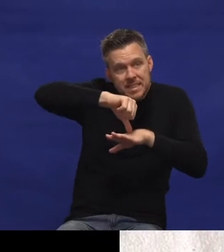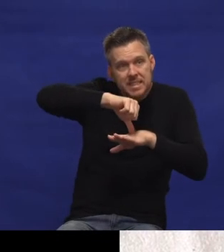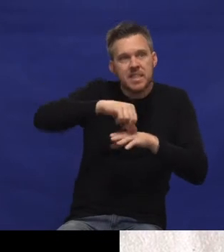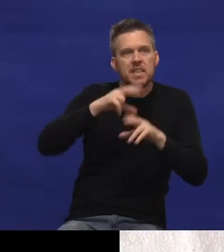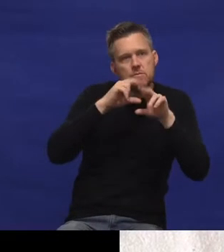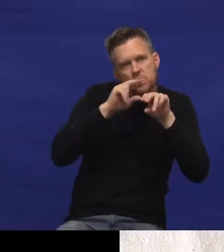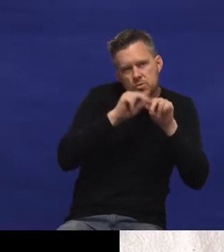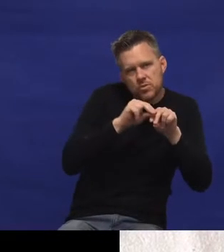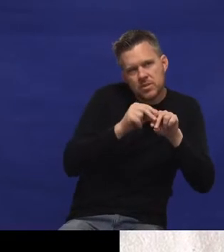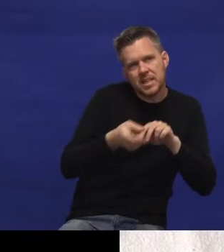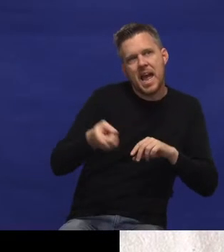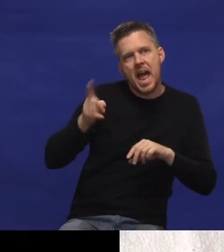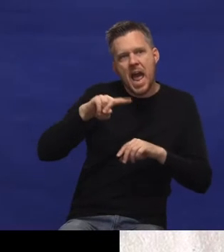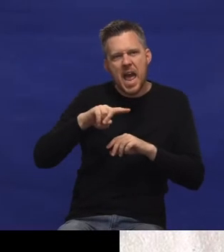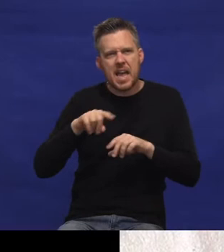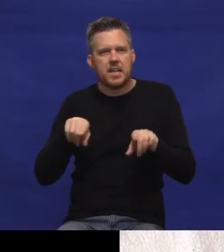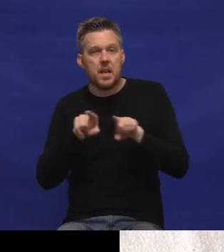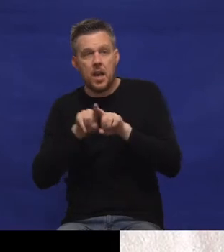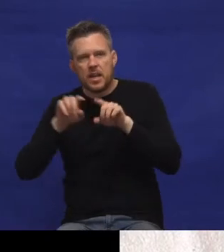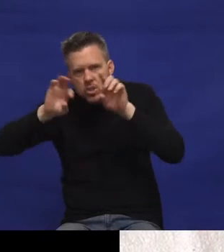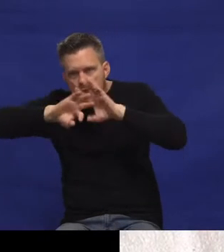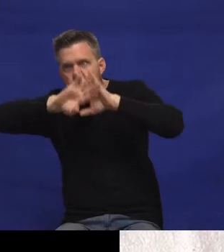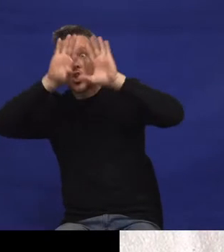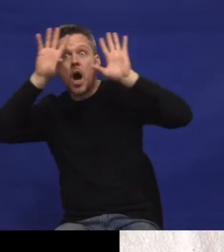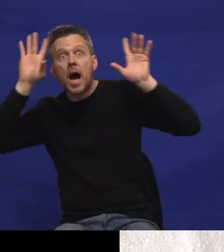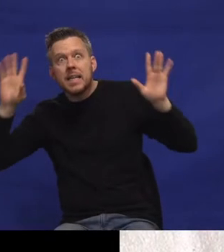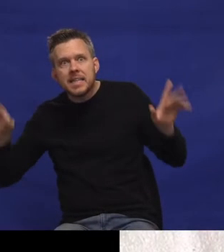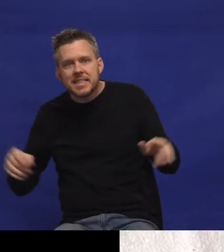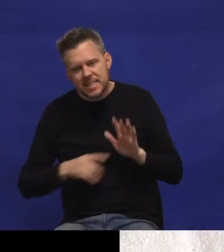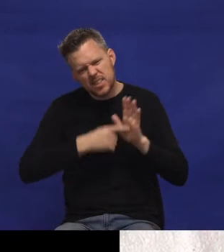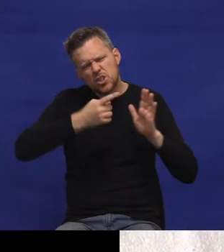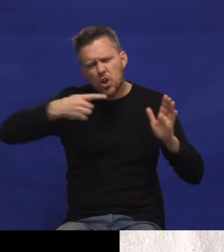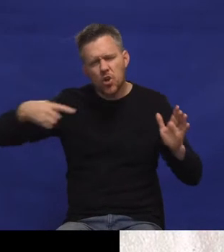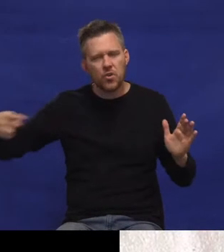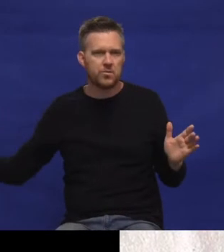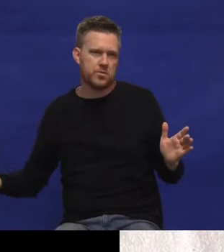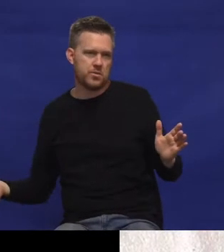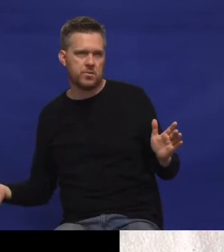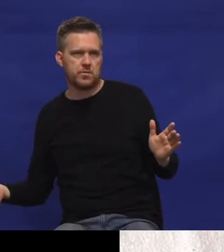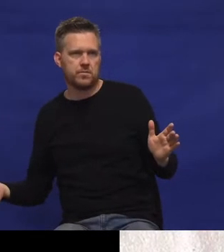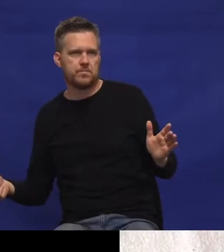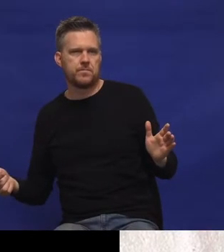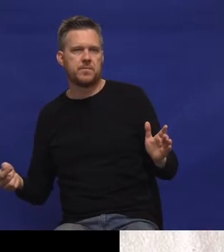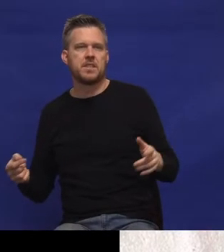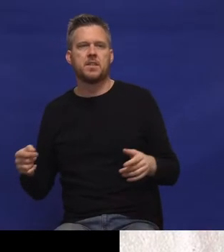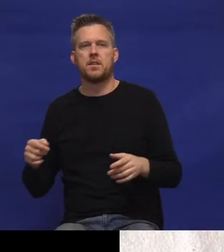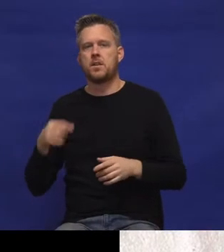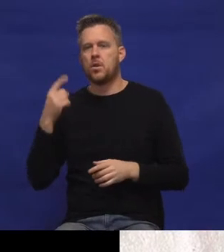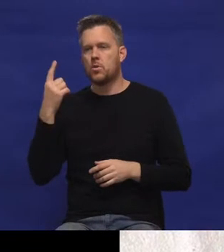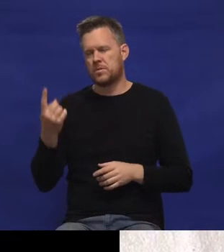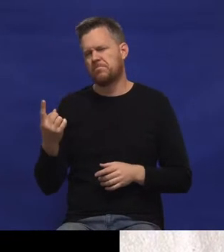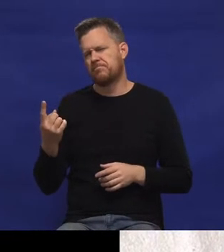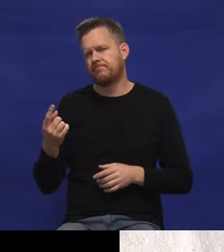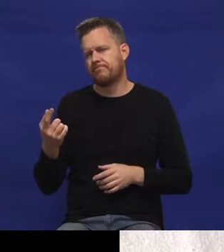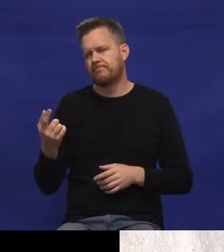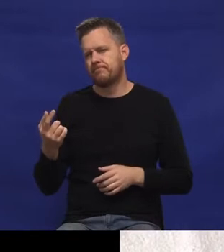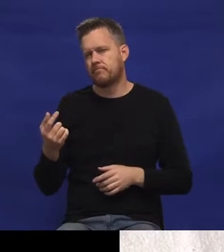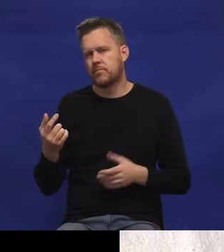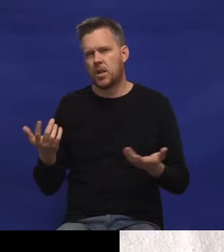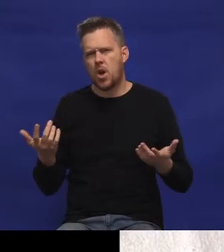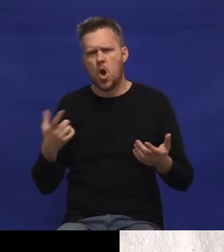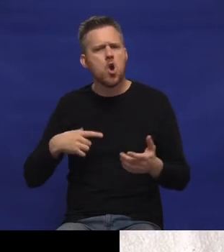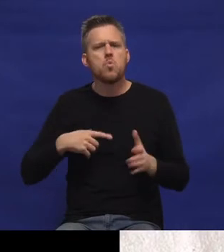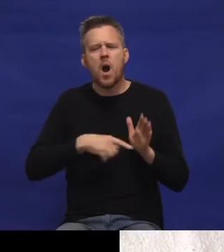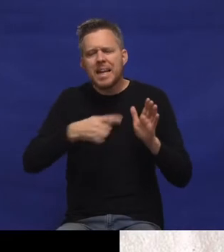course, the adjective is that it's a bronze, bright, shining eternal one. Now, hang on,